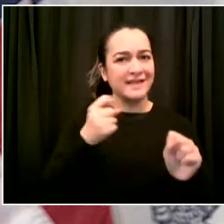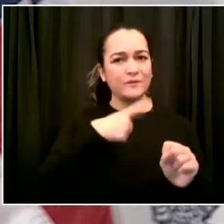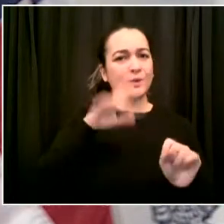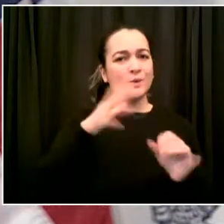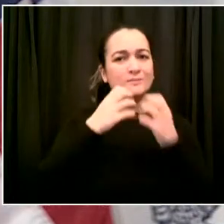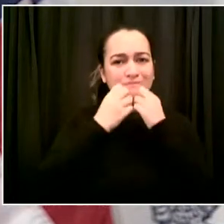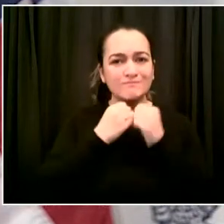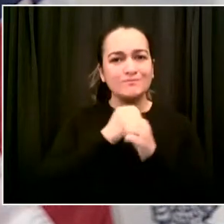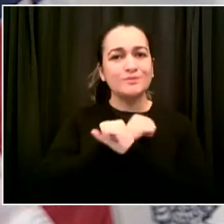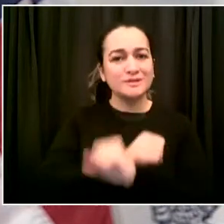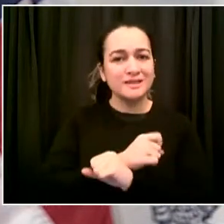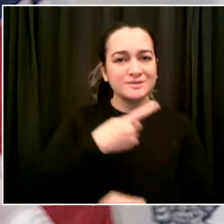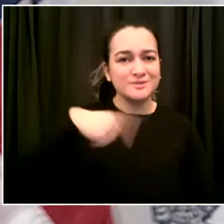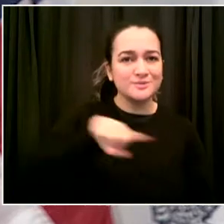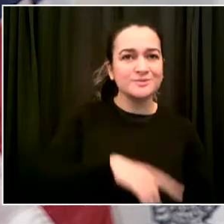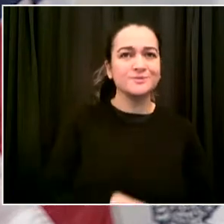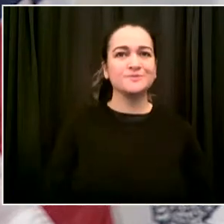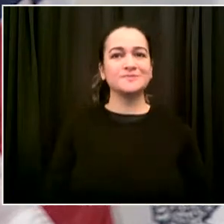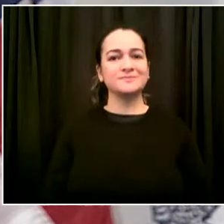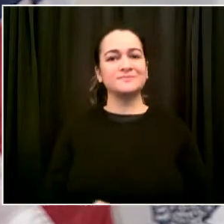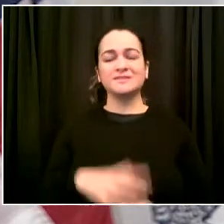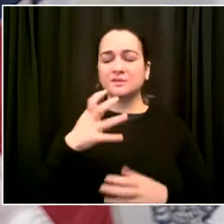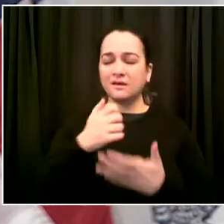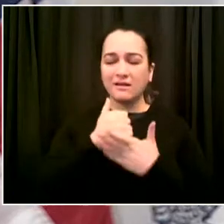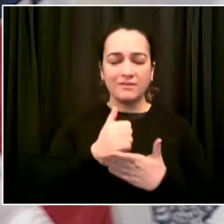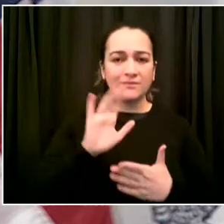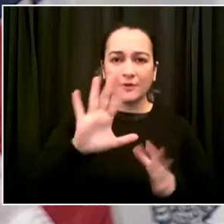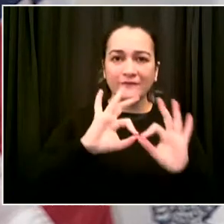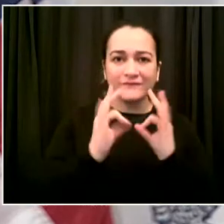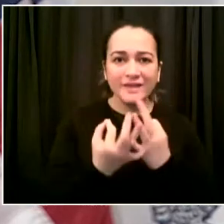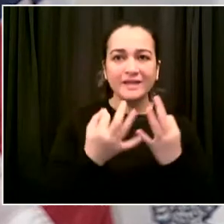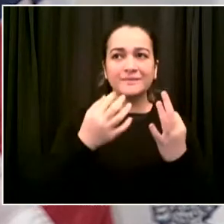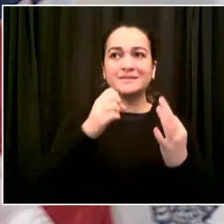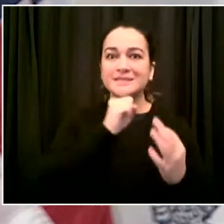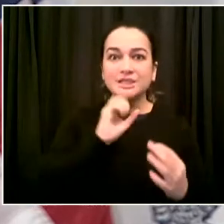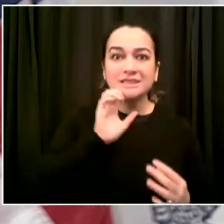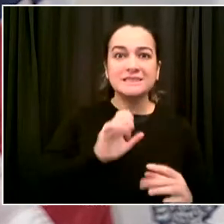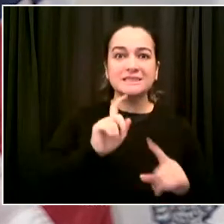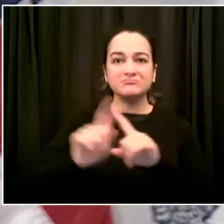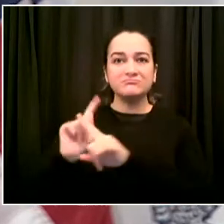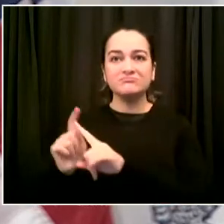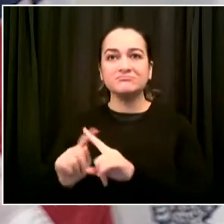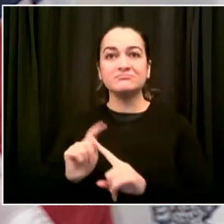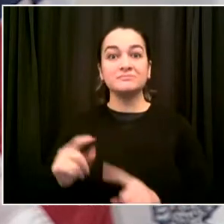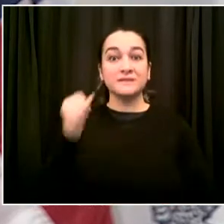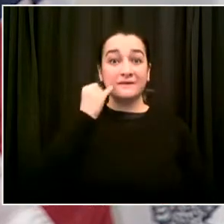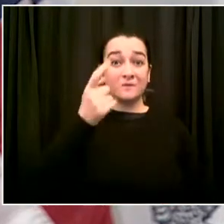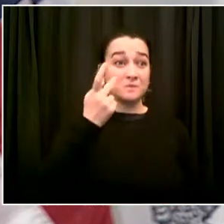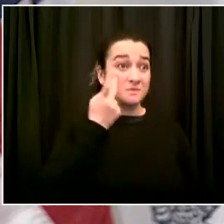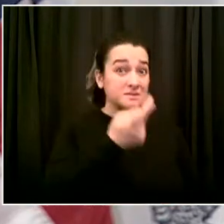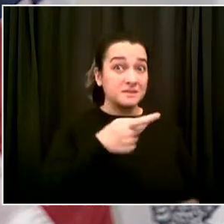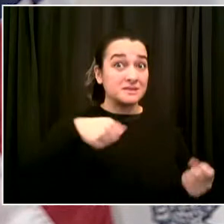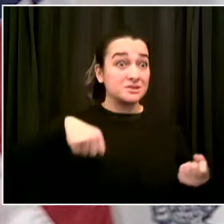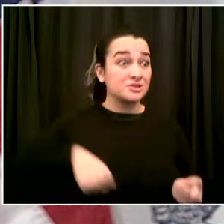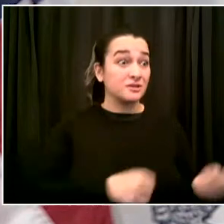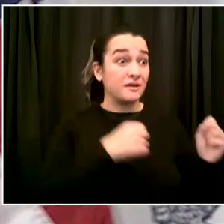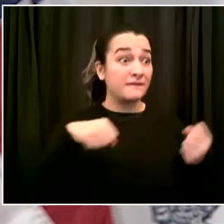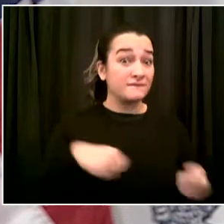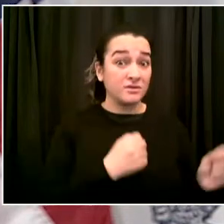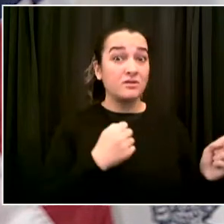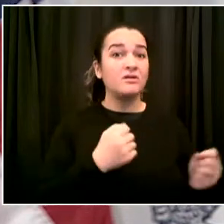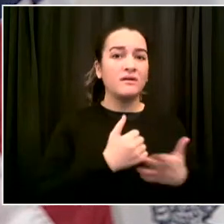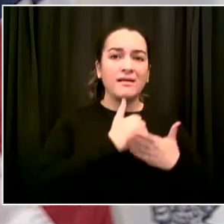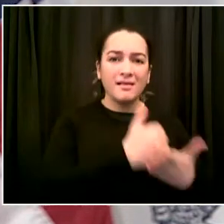help. Please, folks who are trying to shovel snow, it's going to be incessant. You heard Commissioner Grayson. This is going to be at some points. He is a